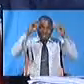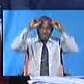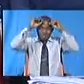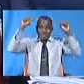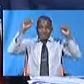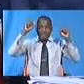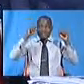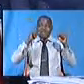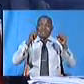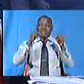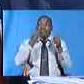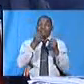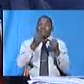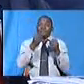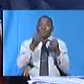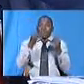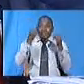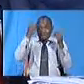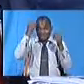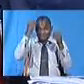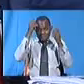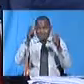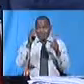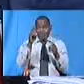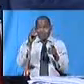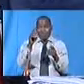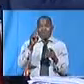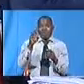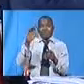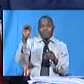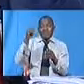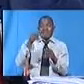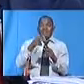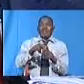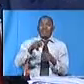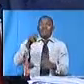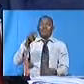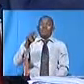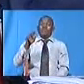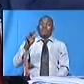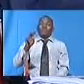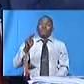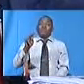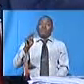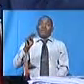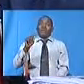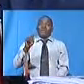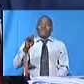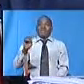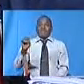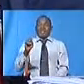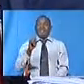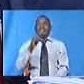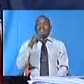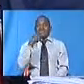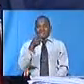Boatia Dacon made a bold statement to the effect, and it's a matter of testimony in this